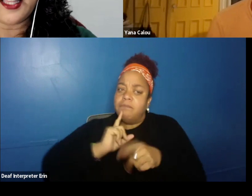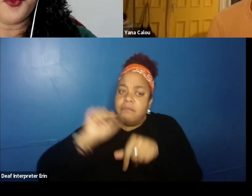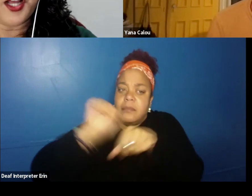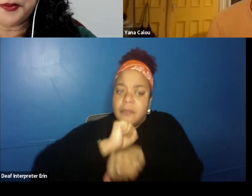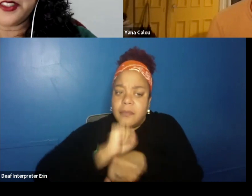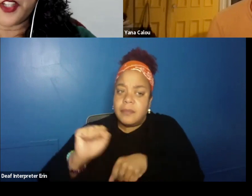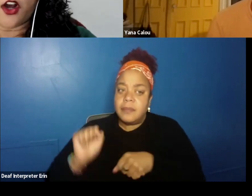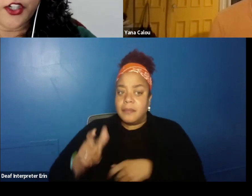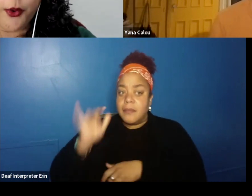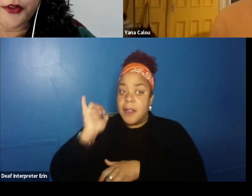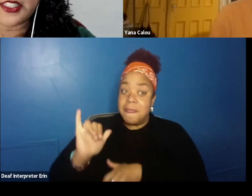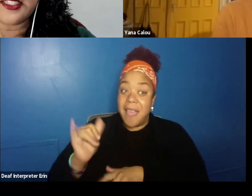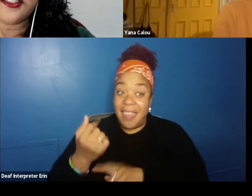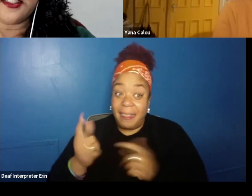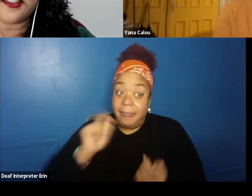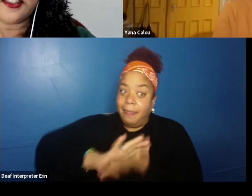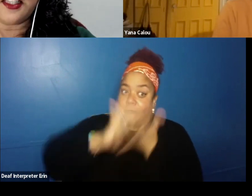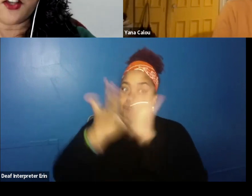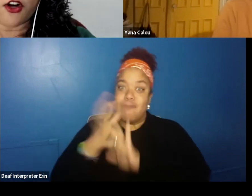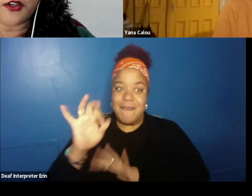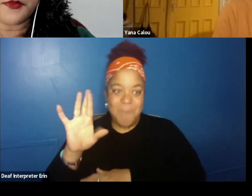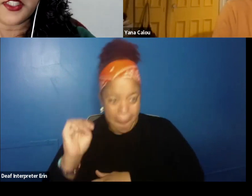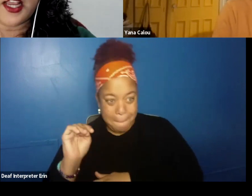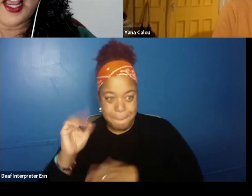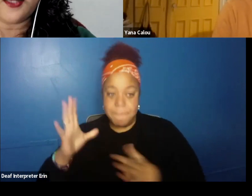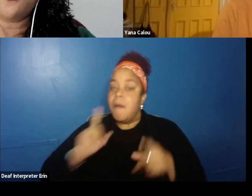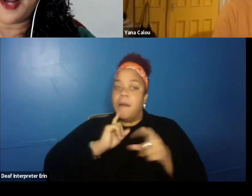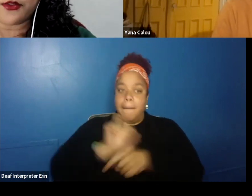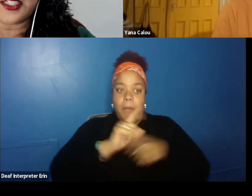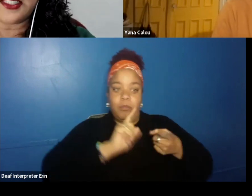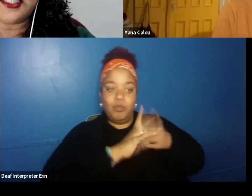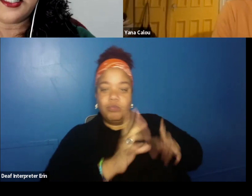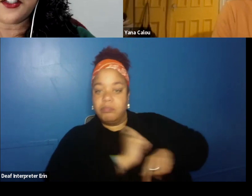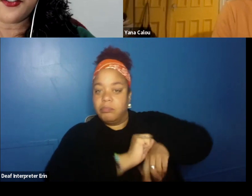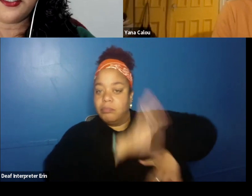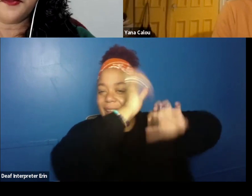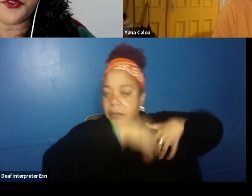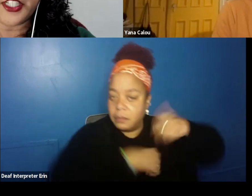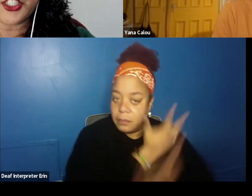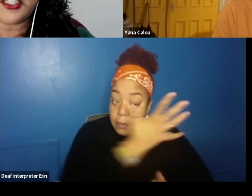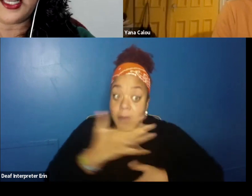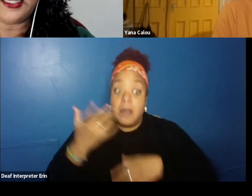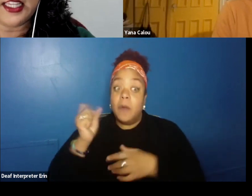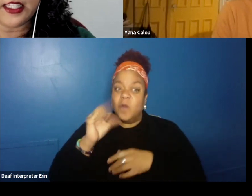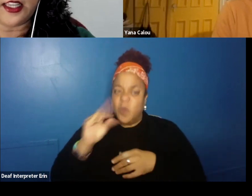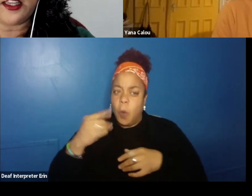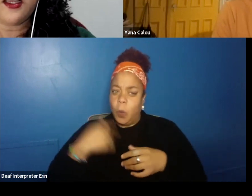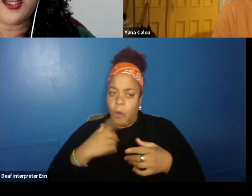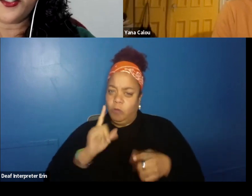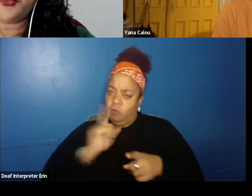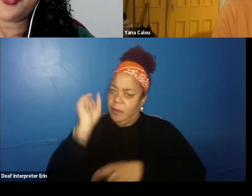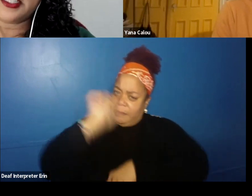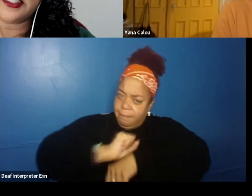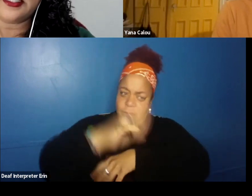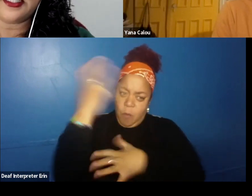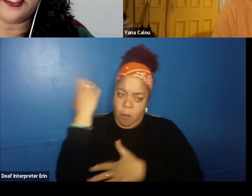Finally, they will uplift ongoing resistance to these harms and ground us in centering liberation and healing